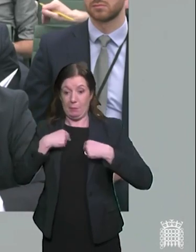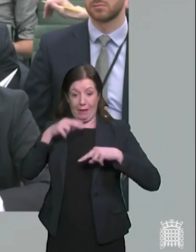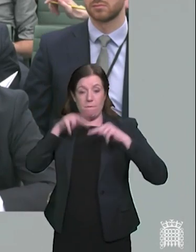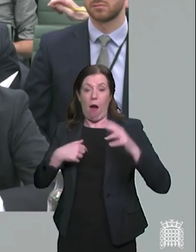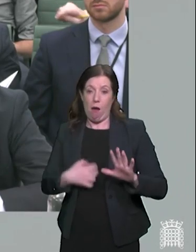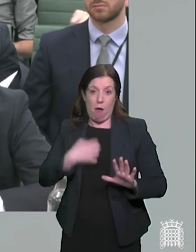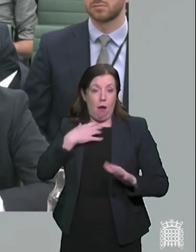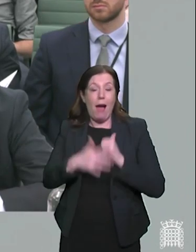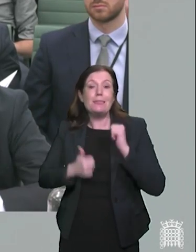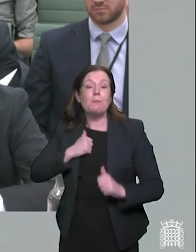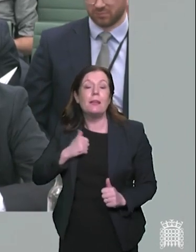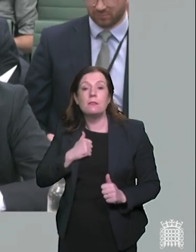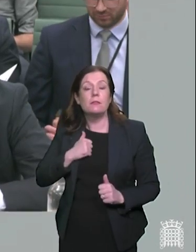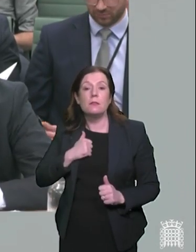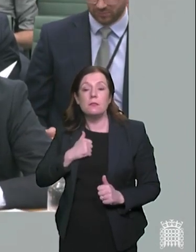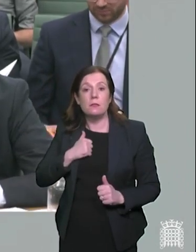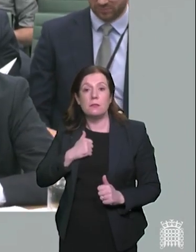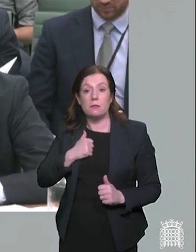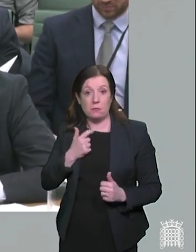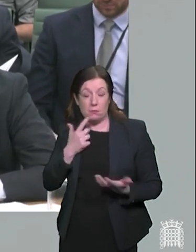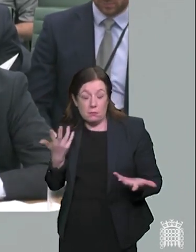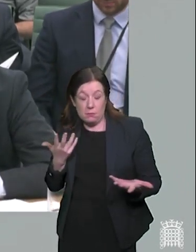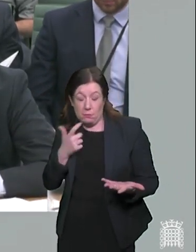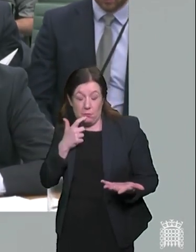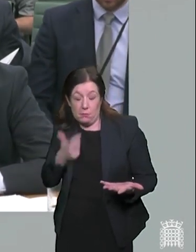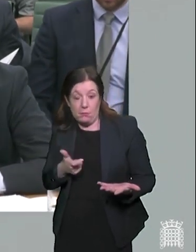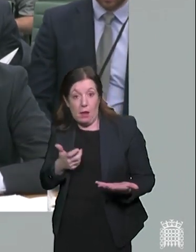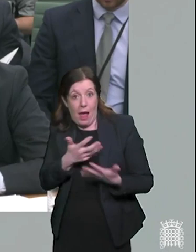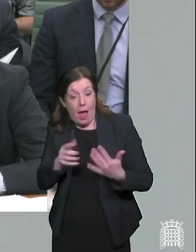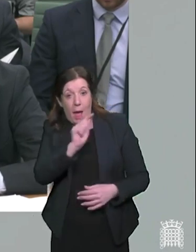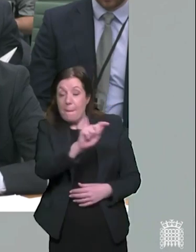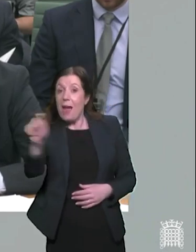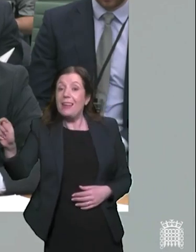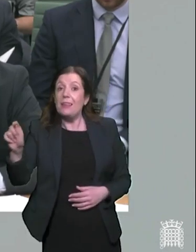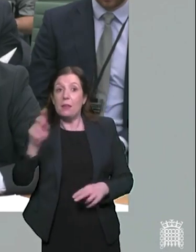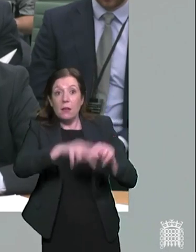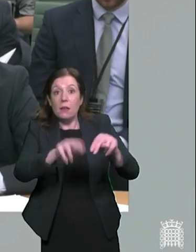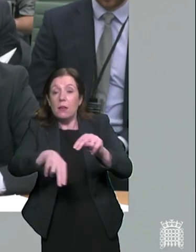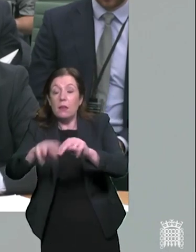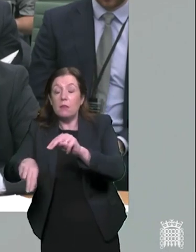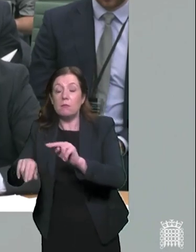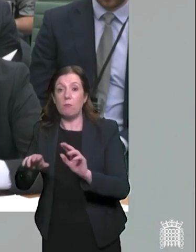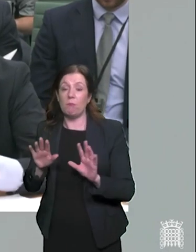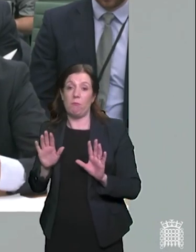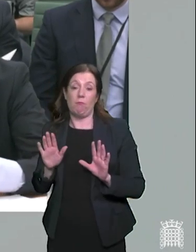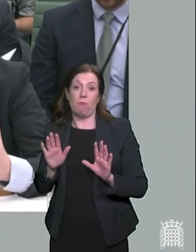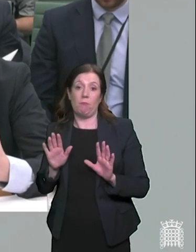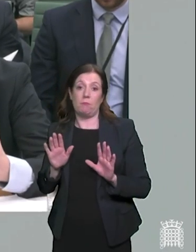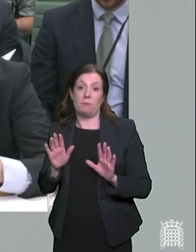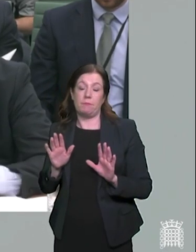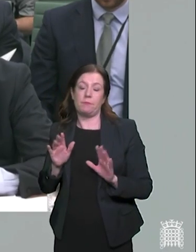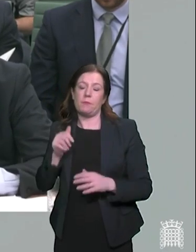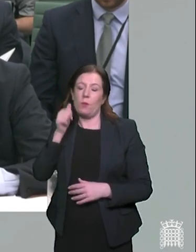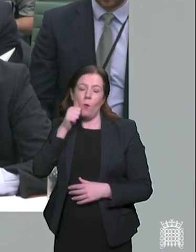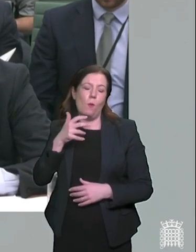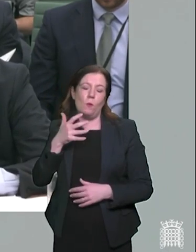FPN, and amazed, frankly, by the number of other FPNs. Clearly what happened, if we don't want to go